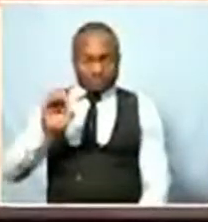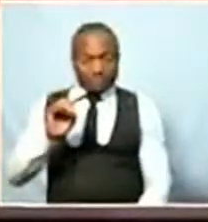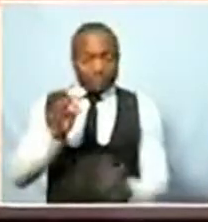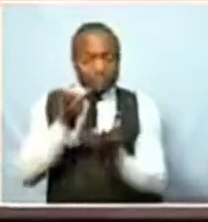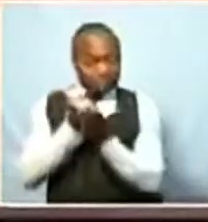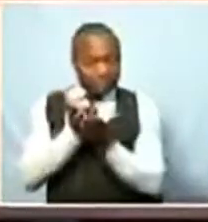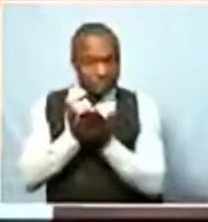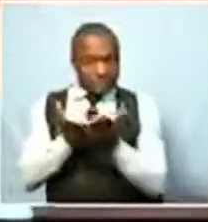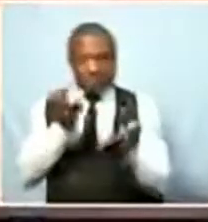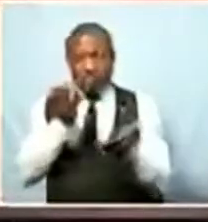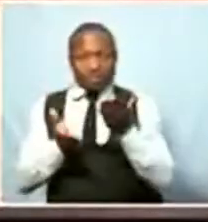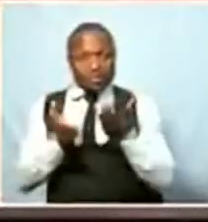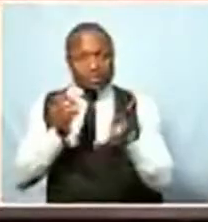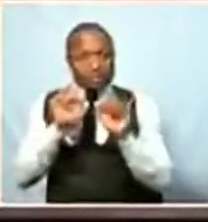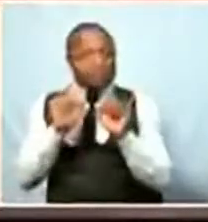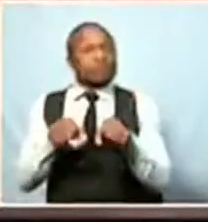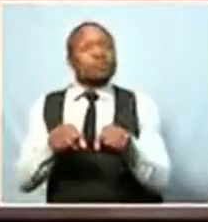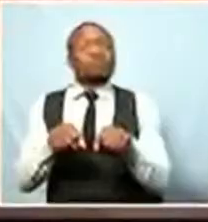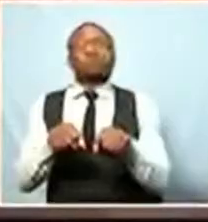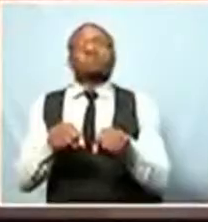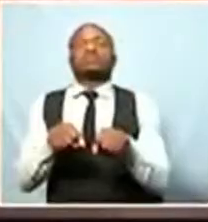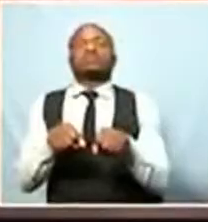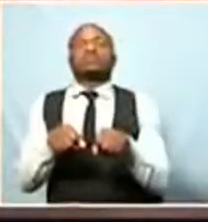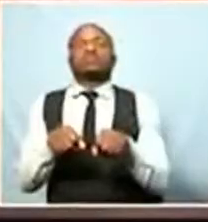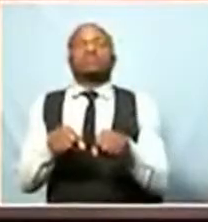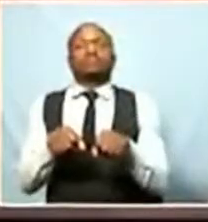request. Maybe I will